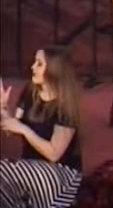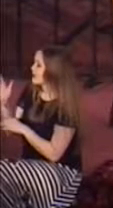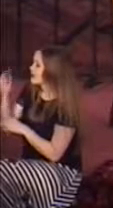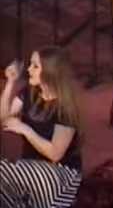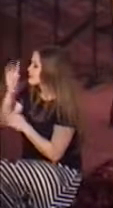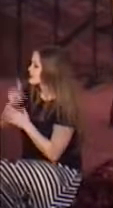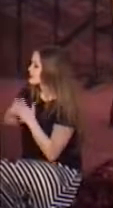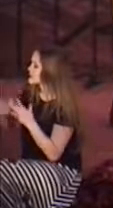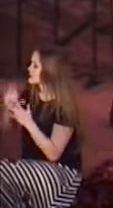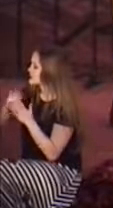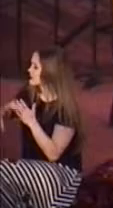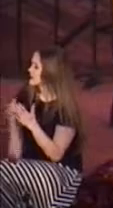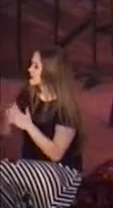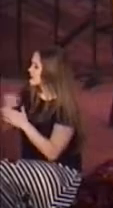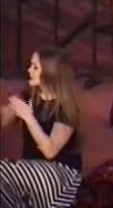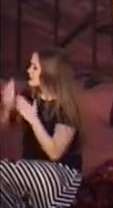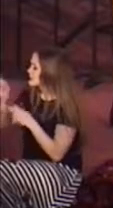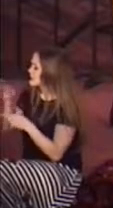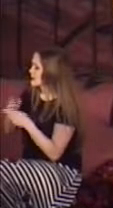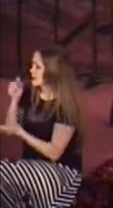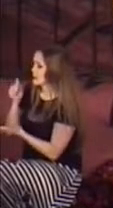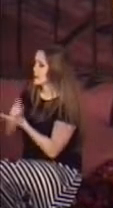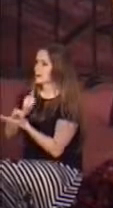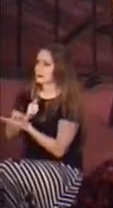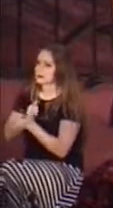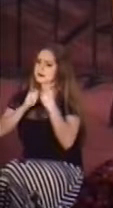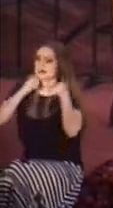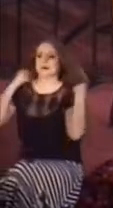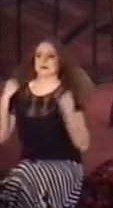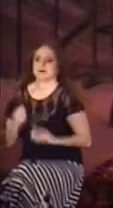prayer in His holy name. Amen.